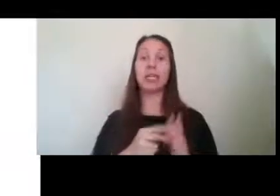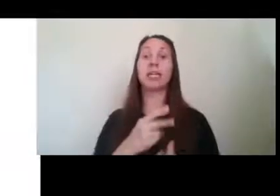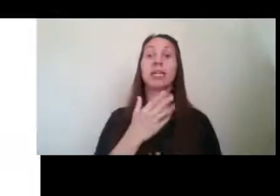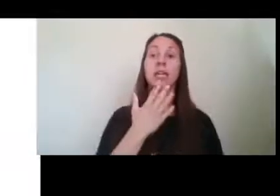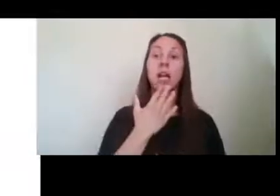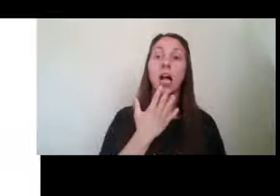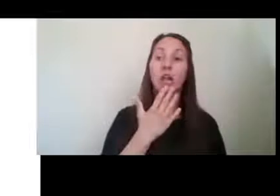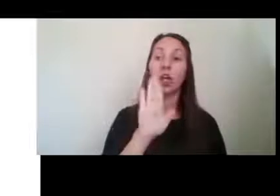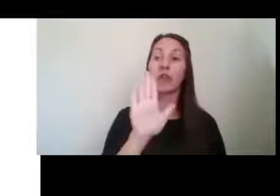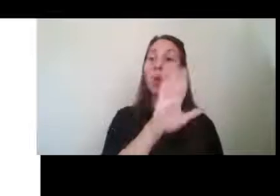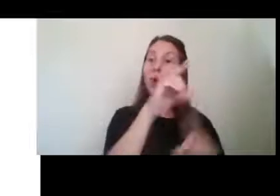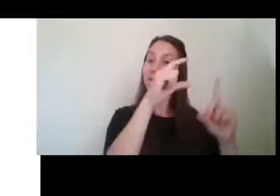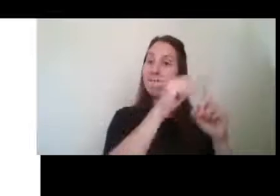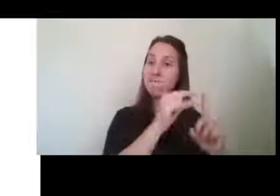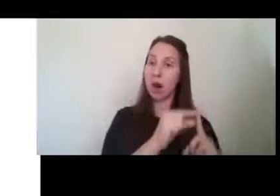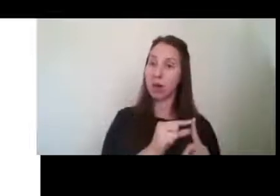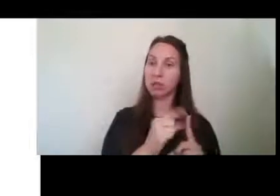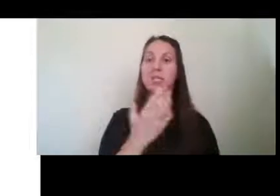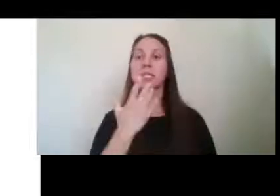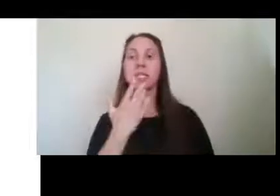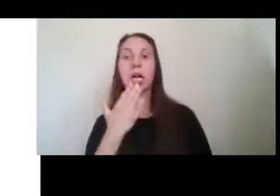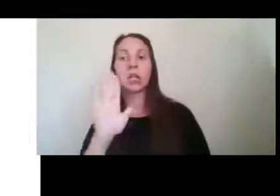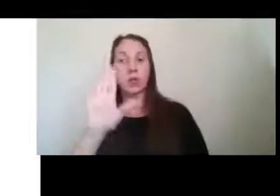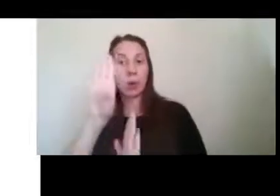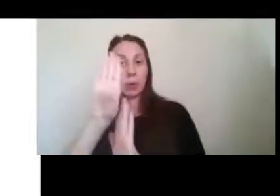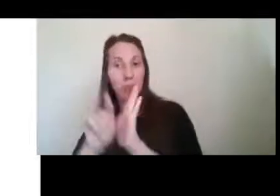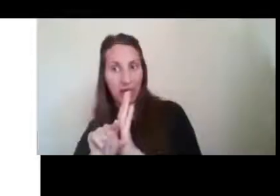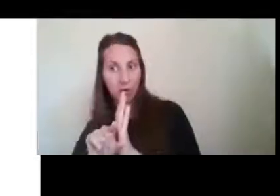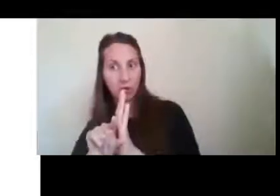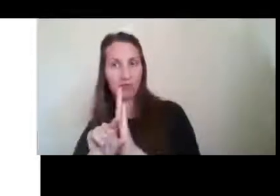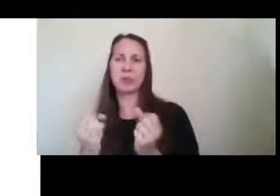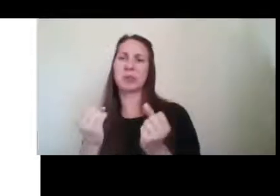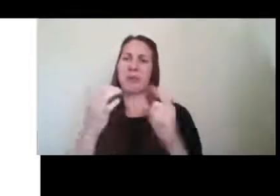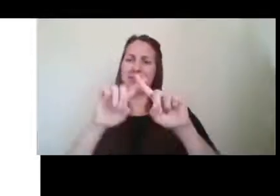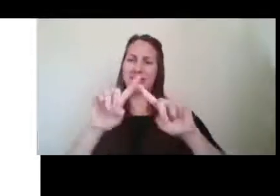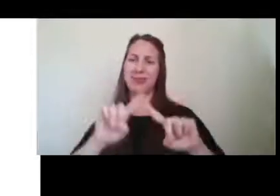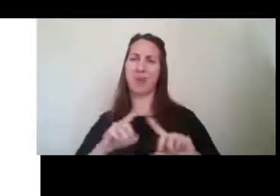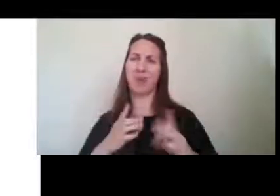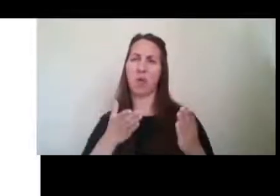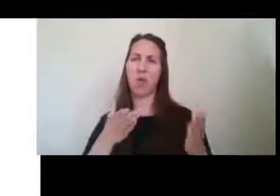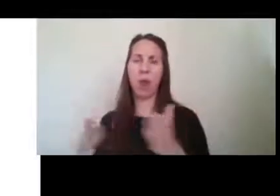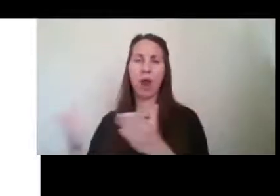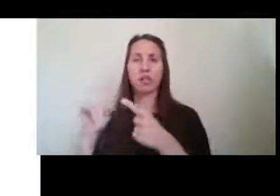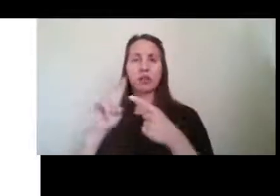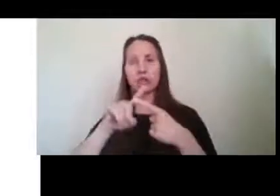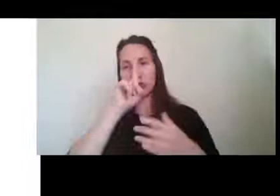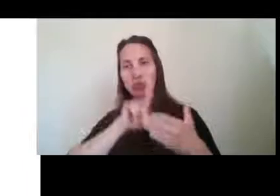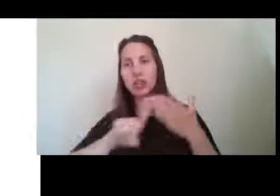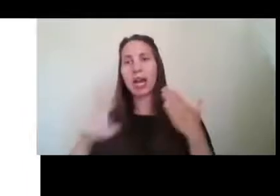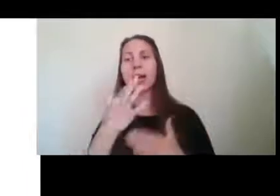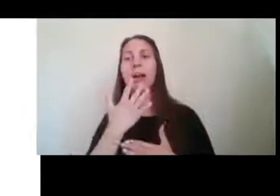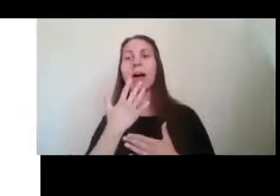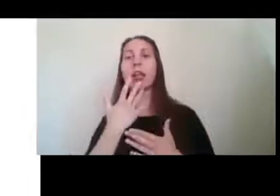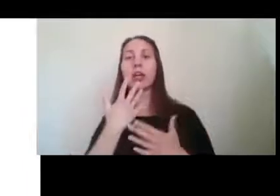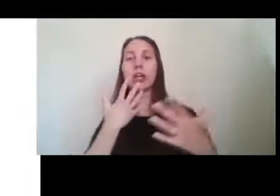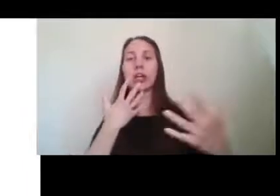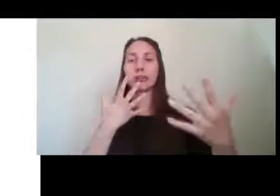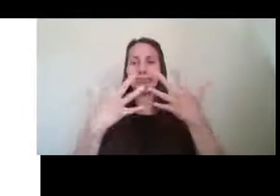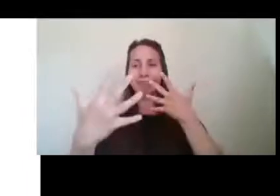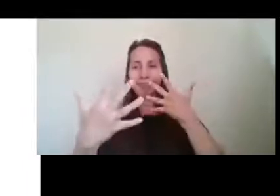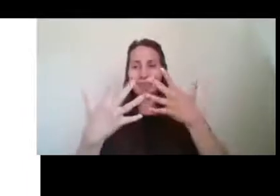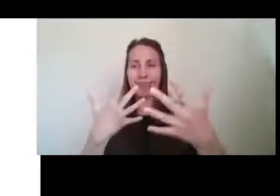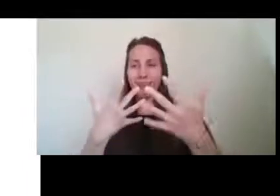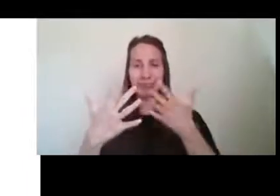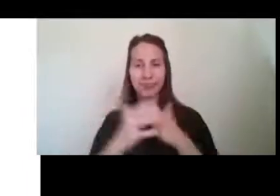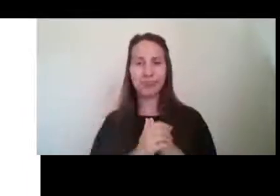background. There are a number of ways to check the color contrast, some free tools that I've included in the handout that we will distribute later,